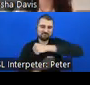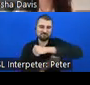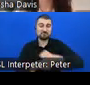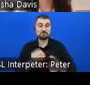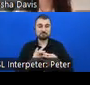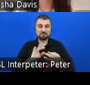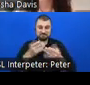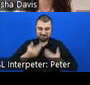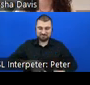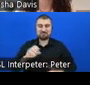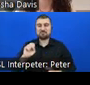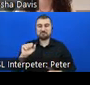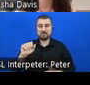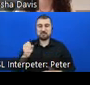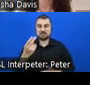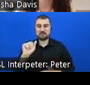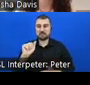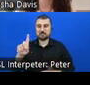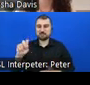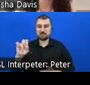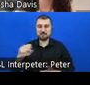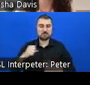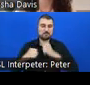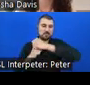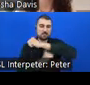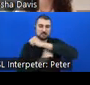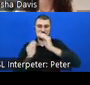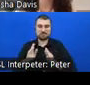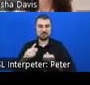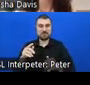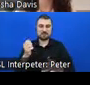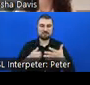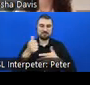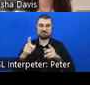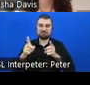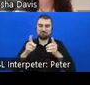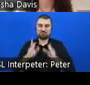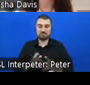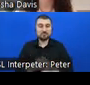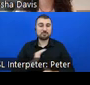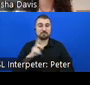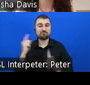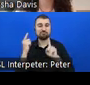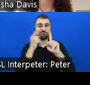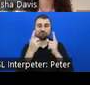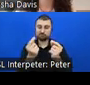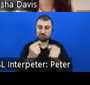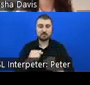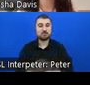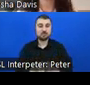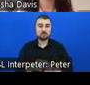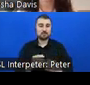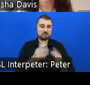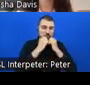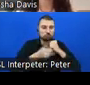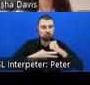is Sasha Davis, and I am the foundation's executive director. And our mission is to preserve and interpret